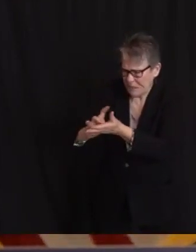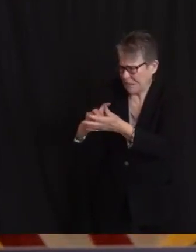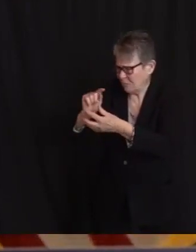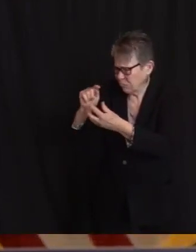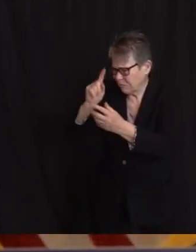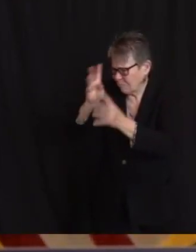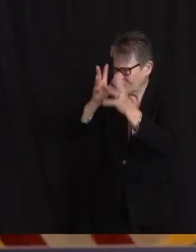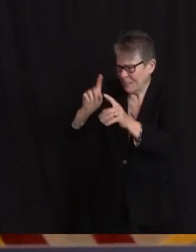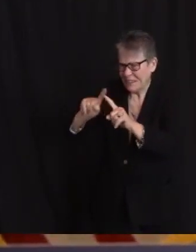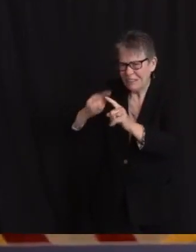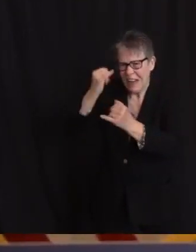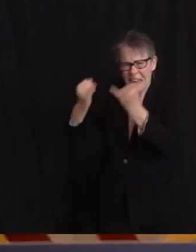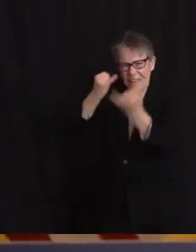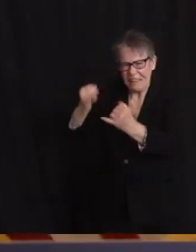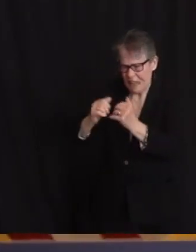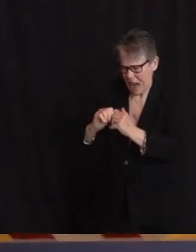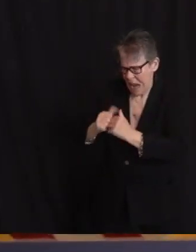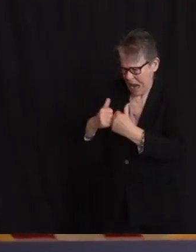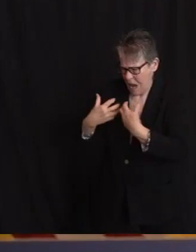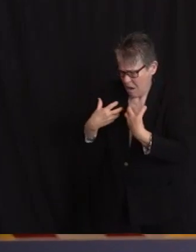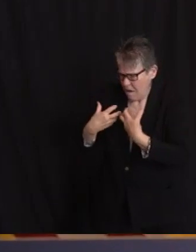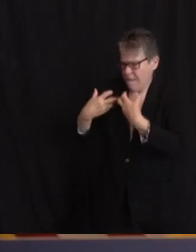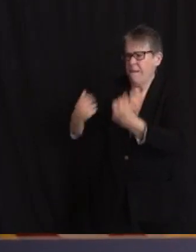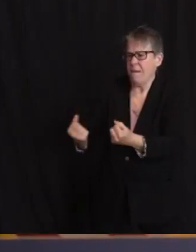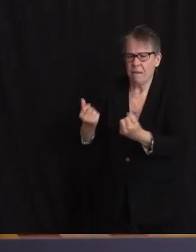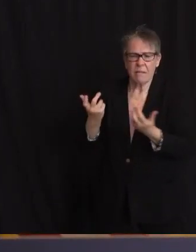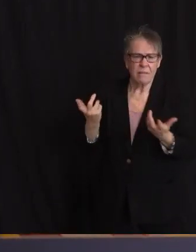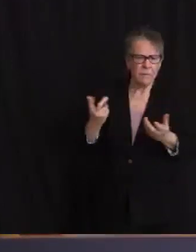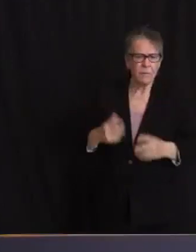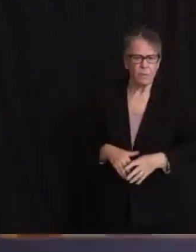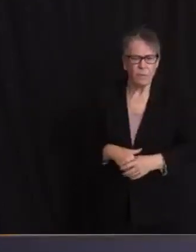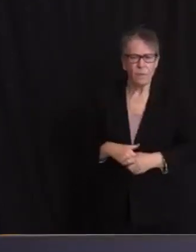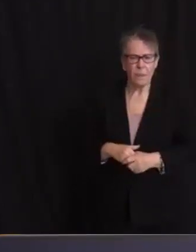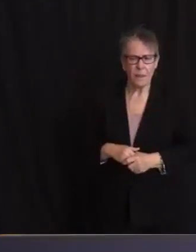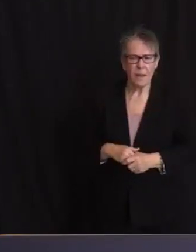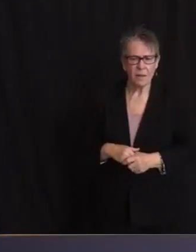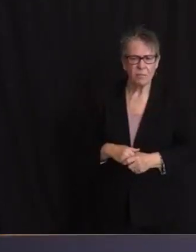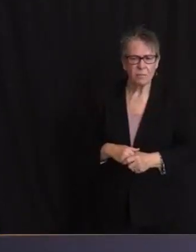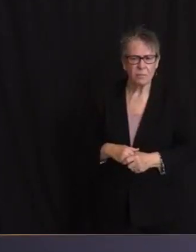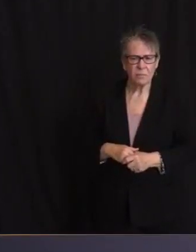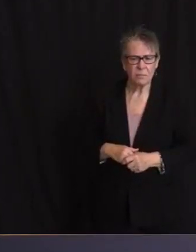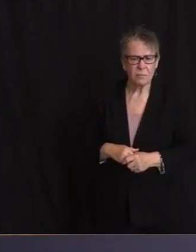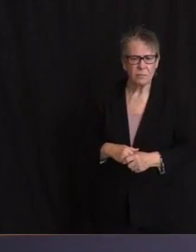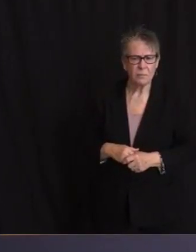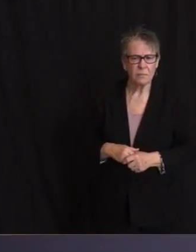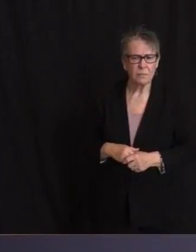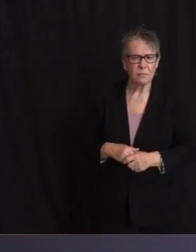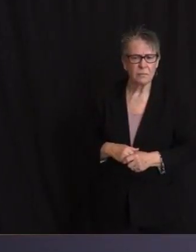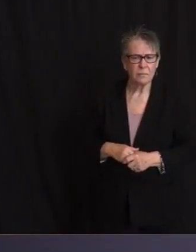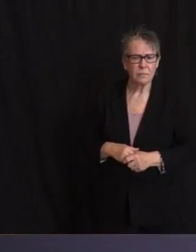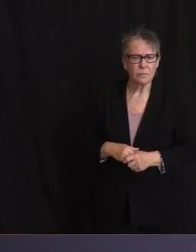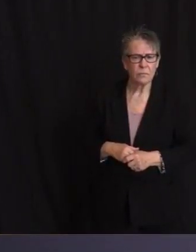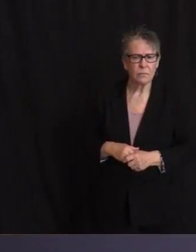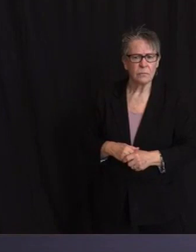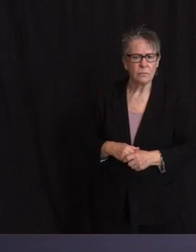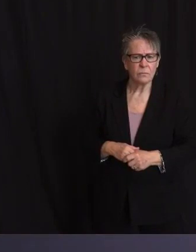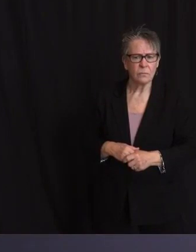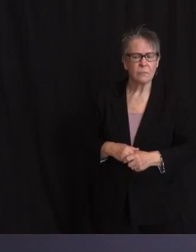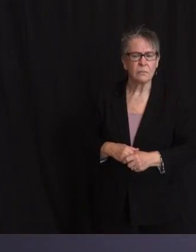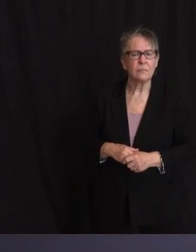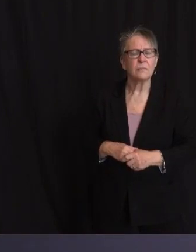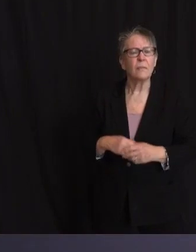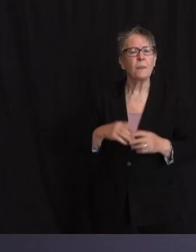Jersey here. As a follow-up to your order, the executive order banning non-essential construction, it seems like most of the major